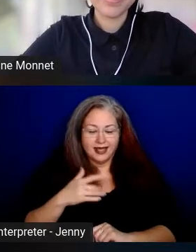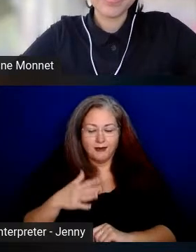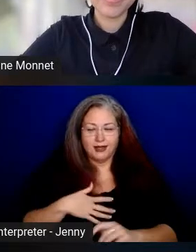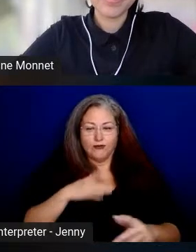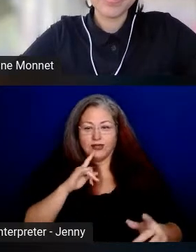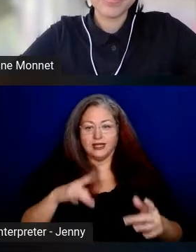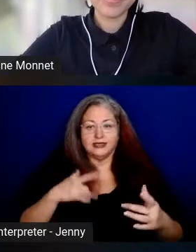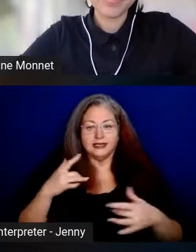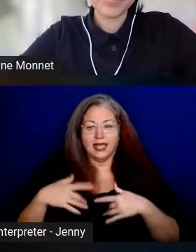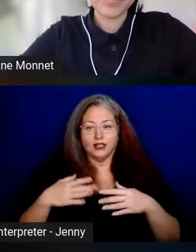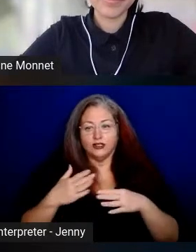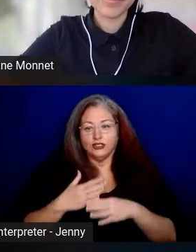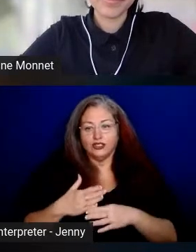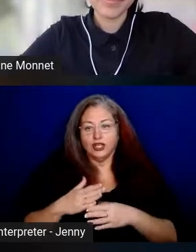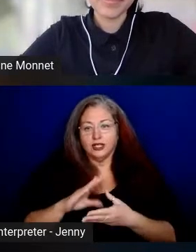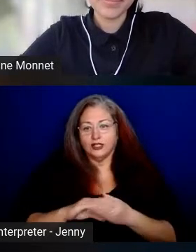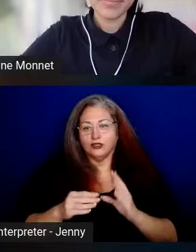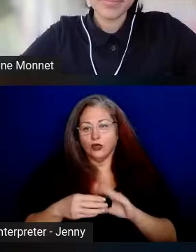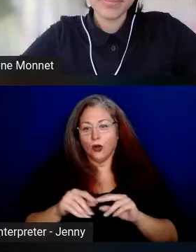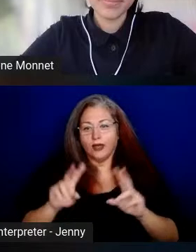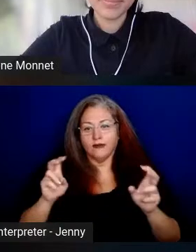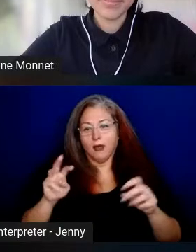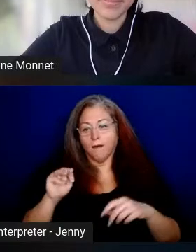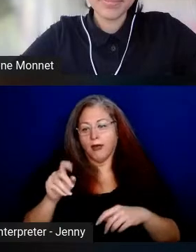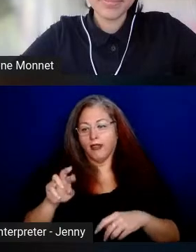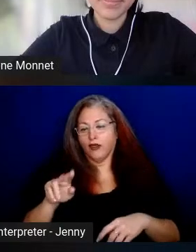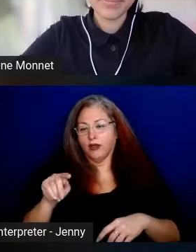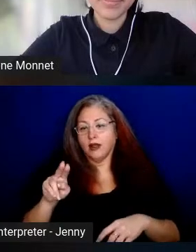share the story of mother tongue with all of you.